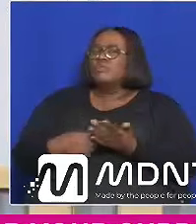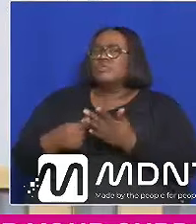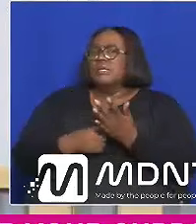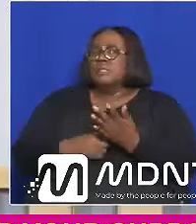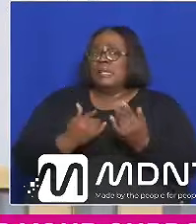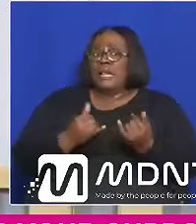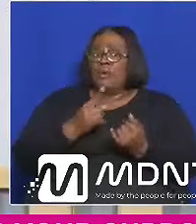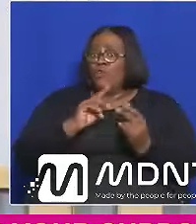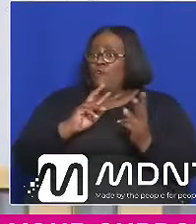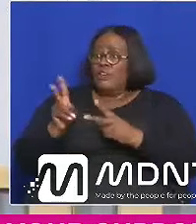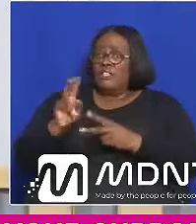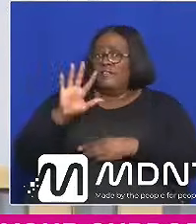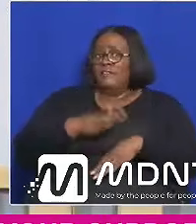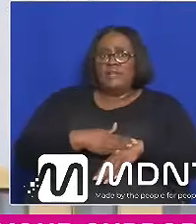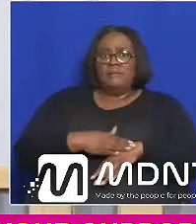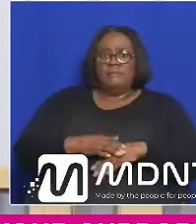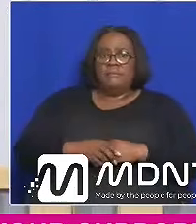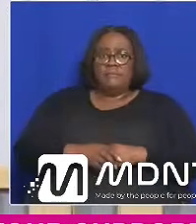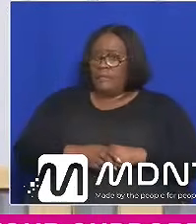But Advocate Sello, if